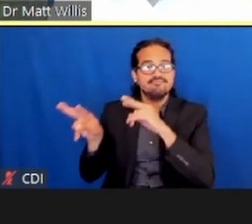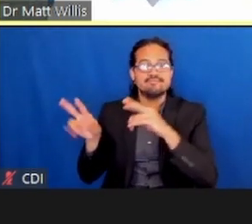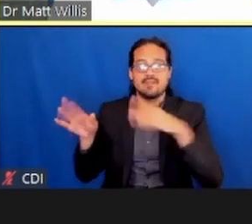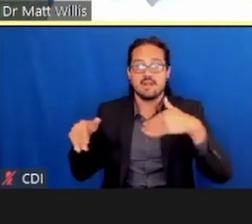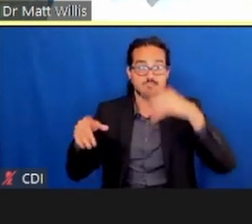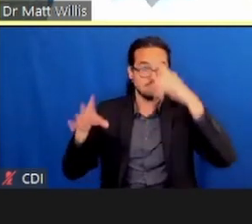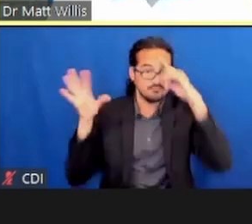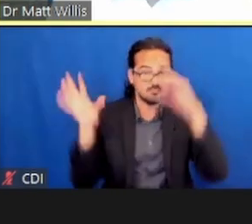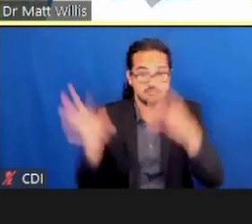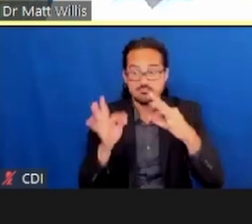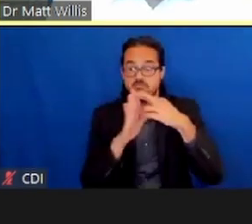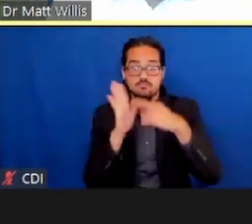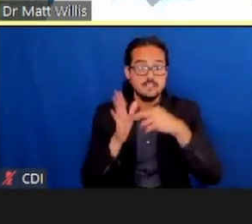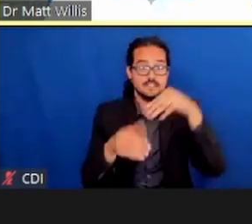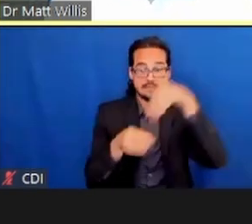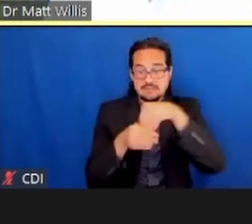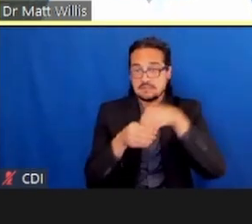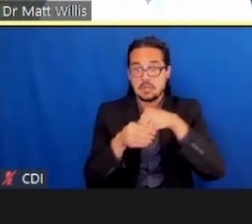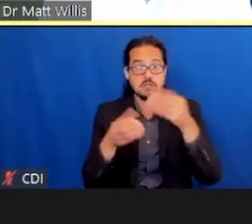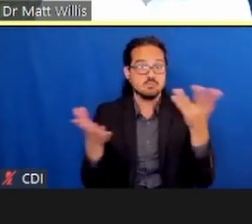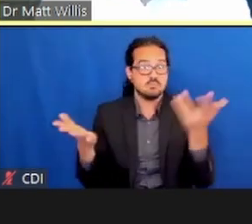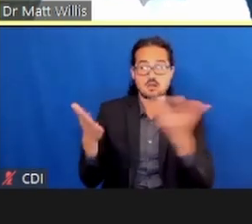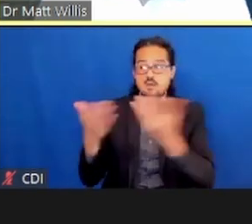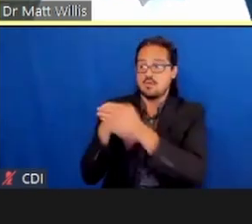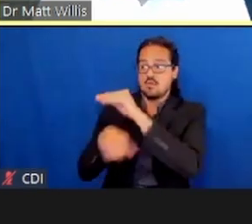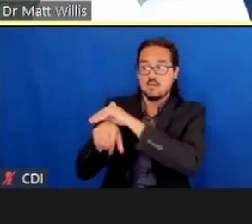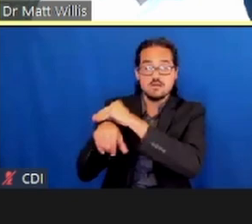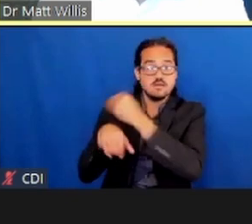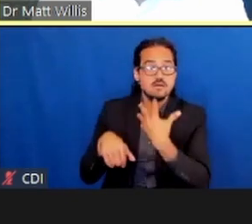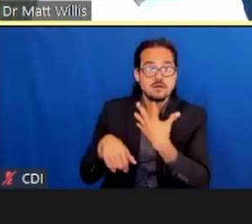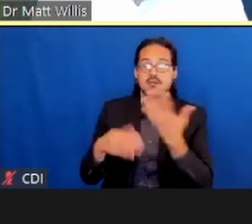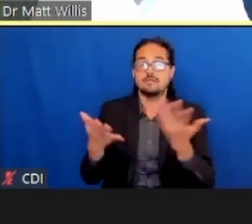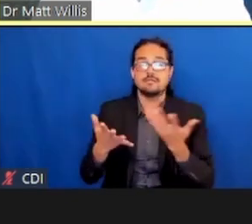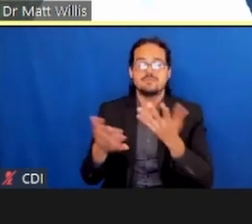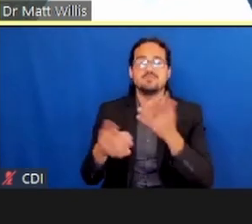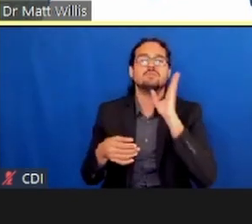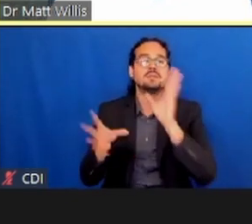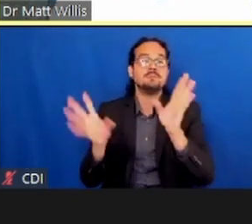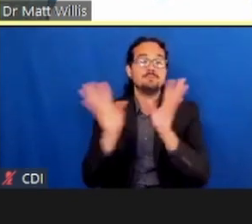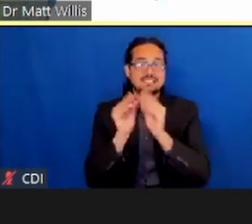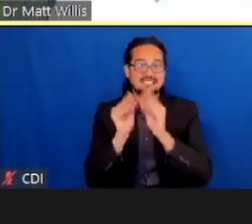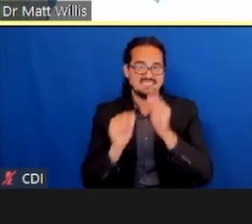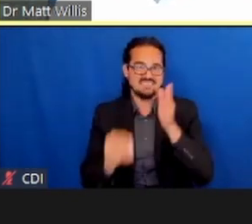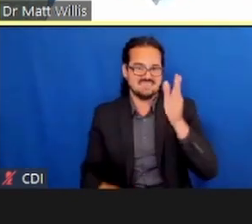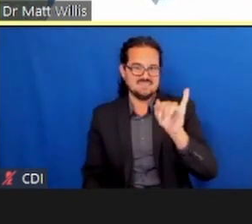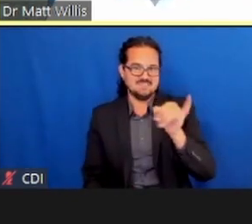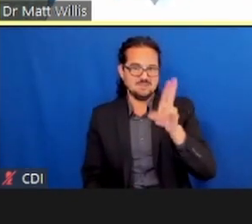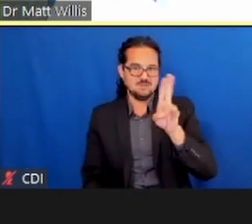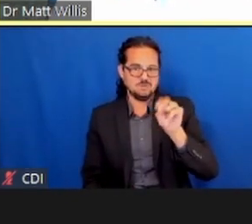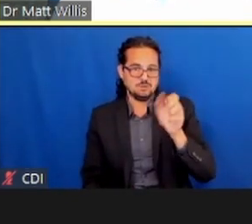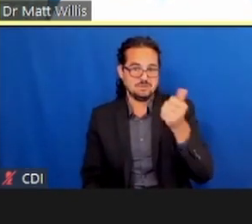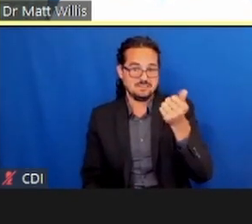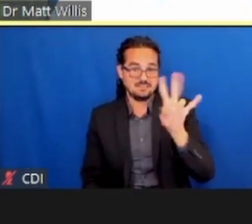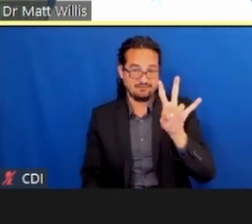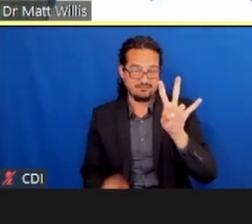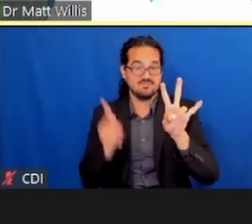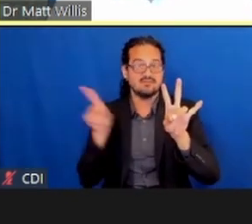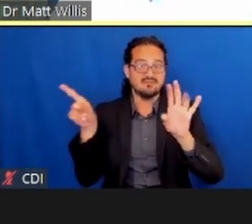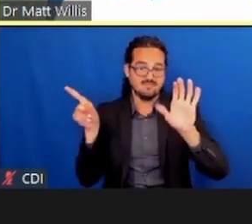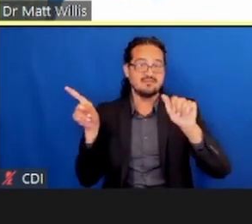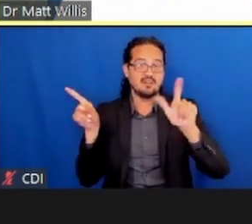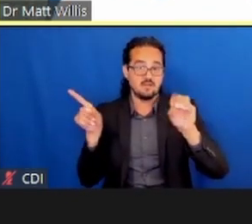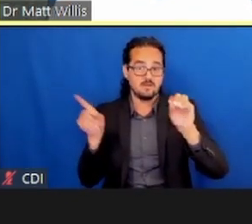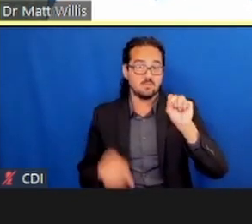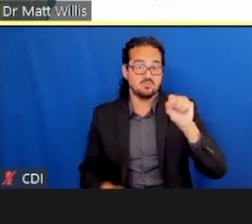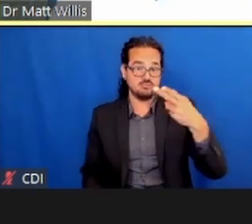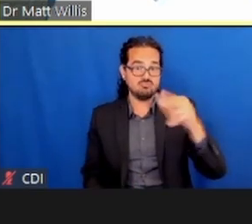meeting scheduled for June 17th, where they will come out with their new guidance. So what I can offer you is what is